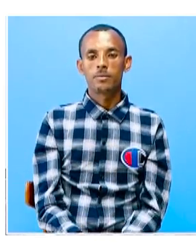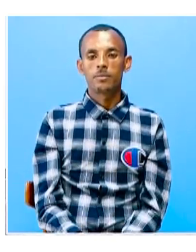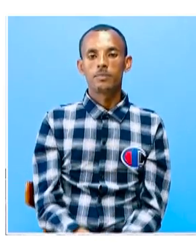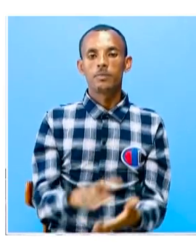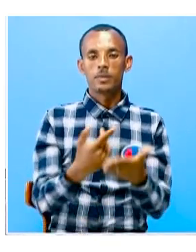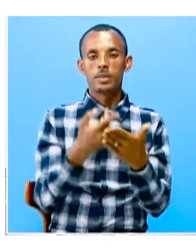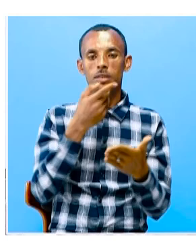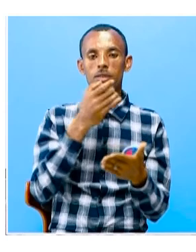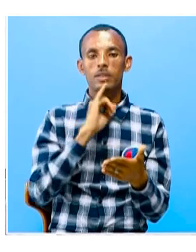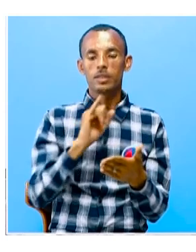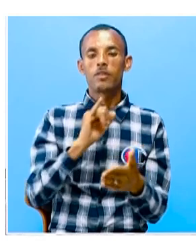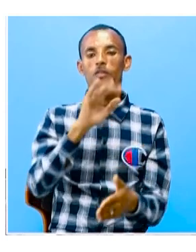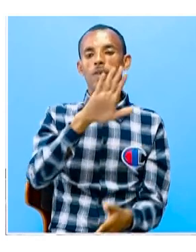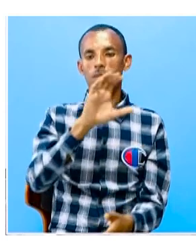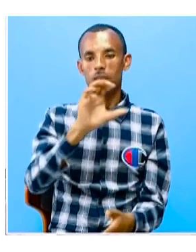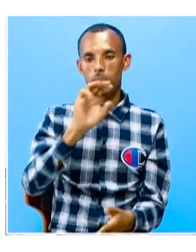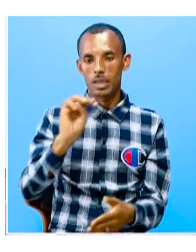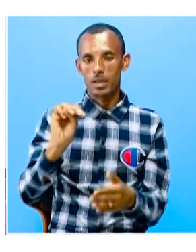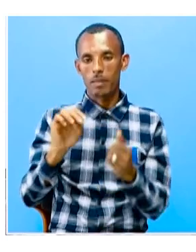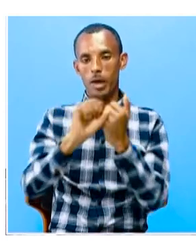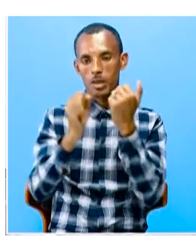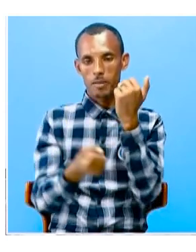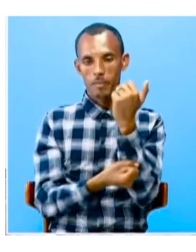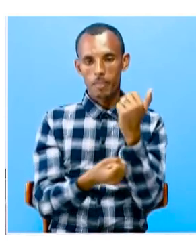This one is 5 centimeter.